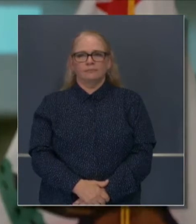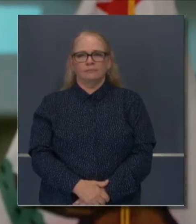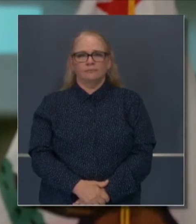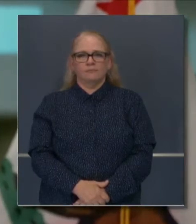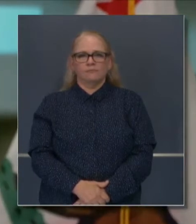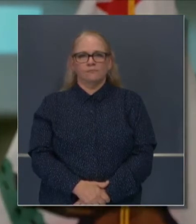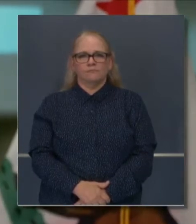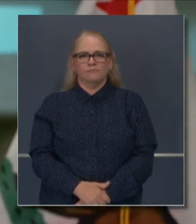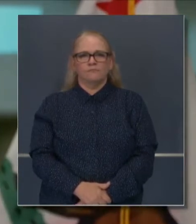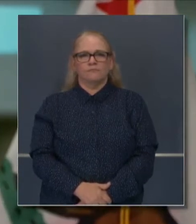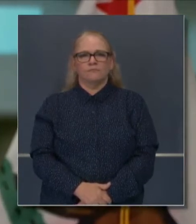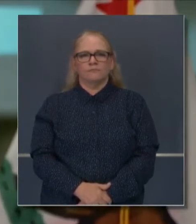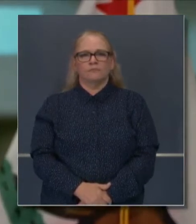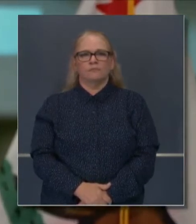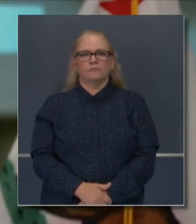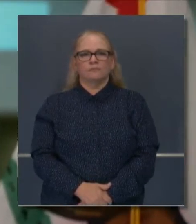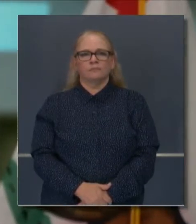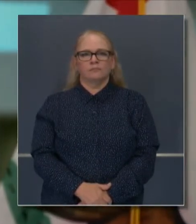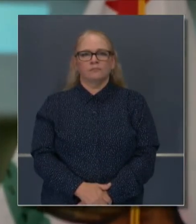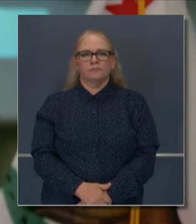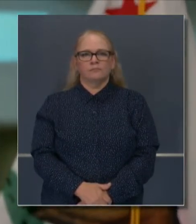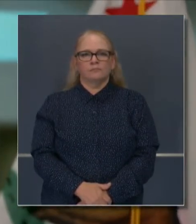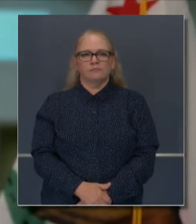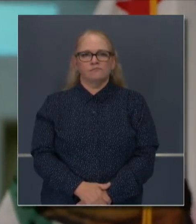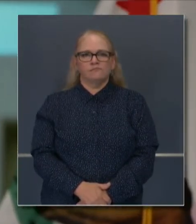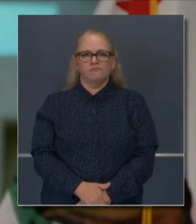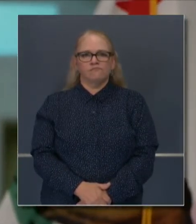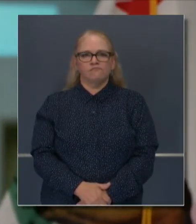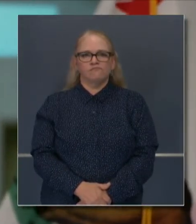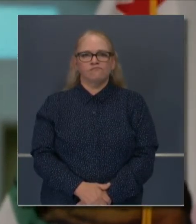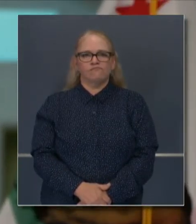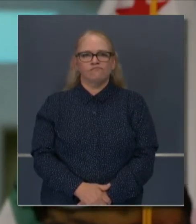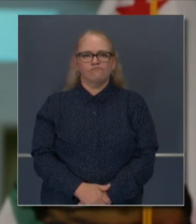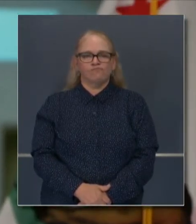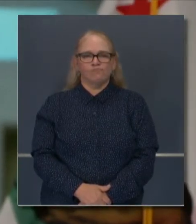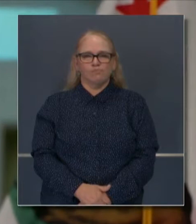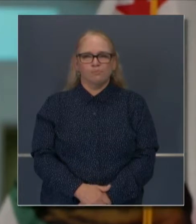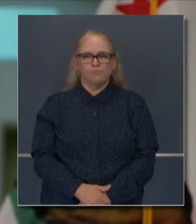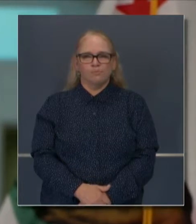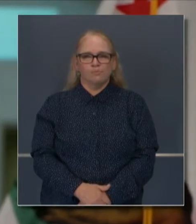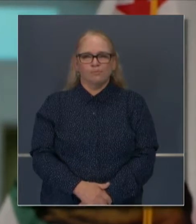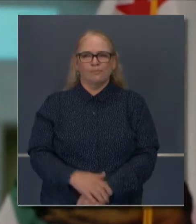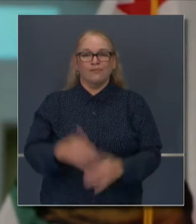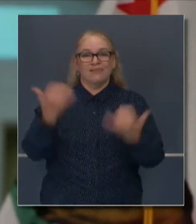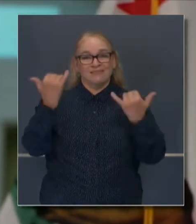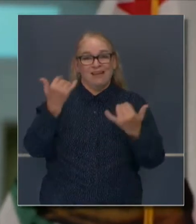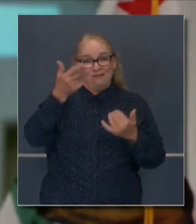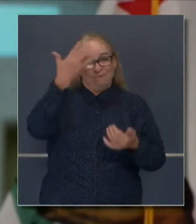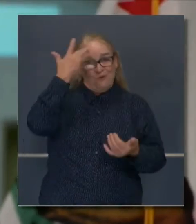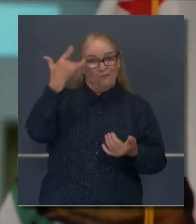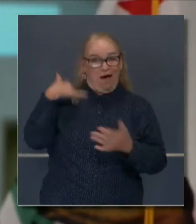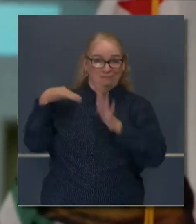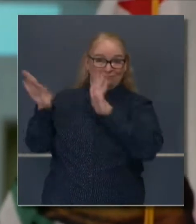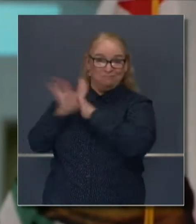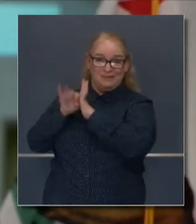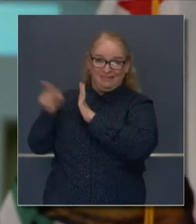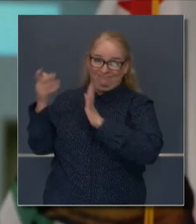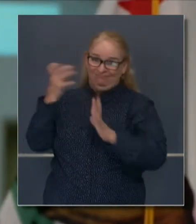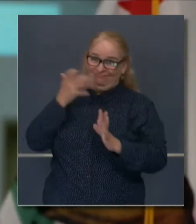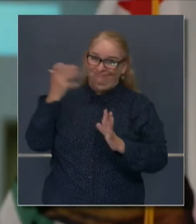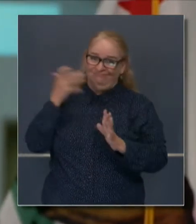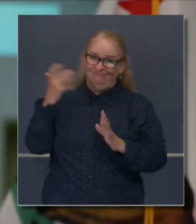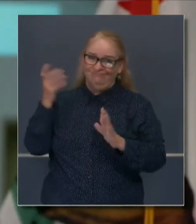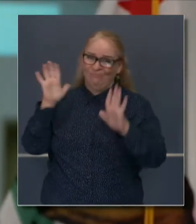Well, now you know why I just nominated Judge Jenkins, and what an honor, man of